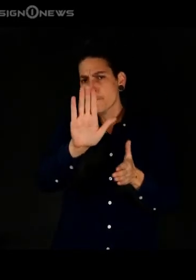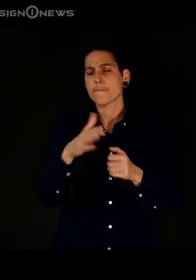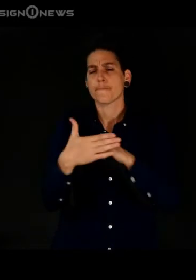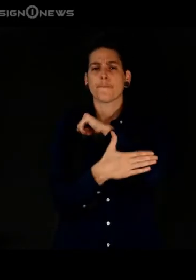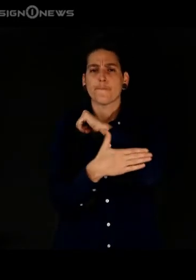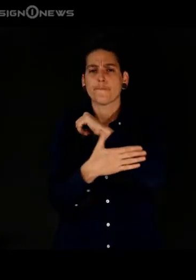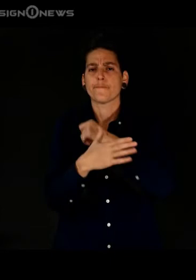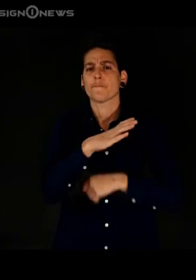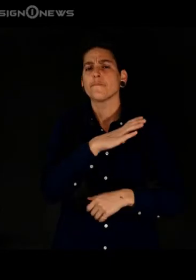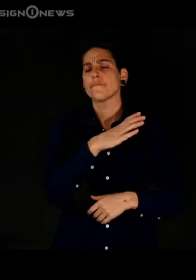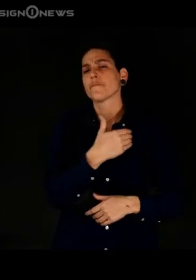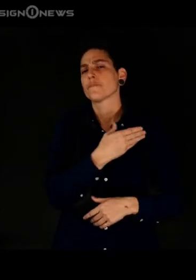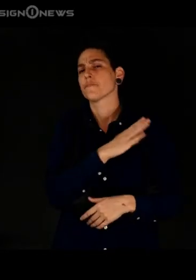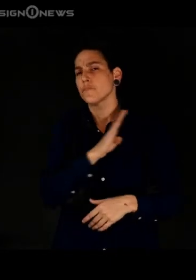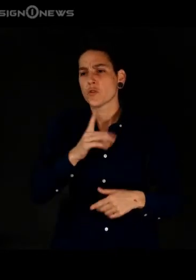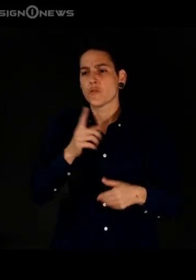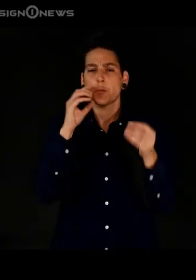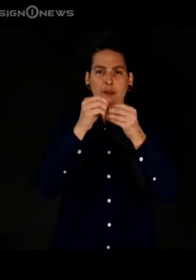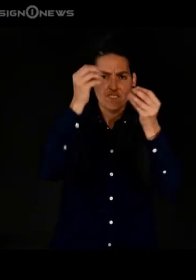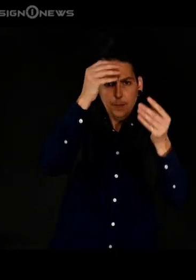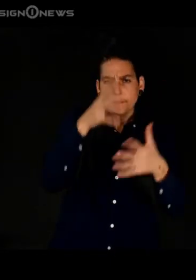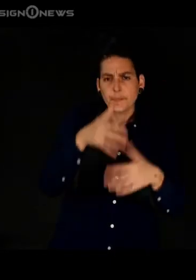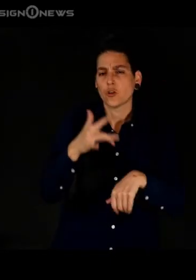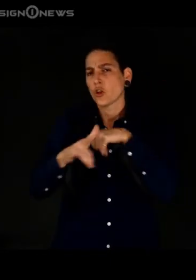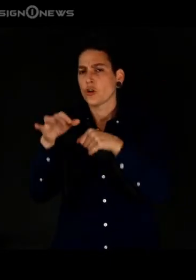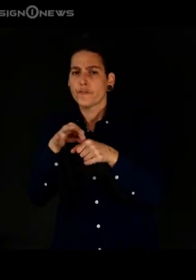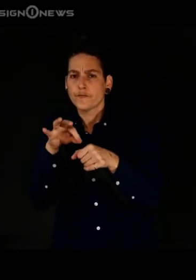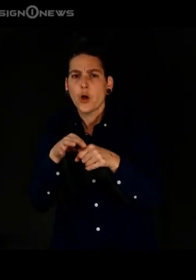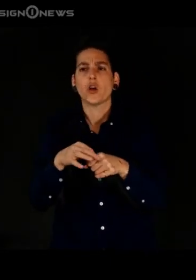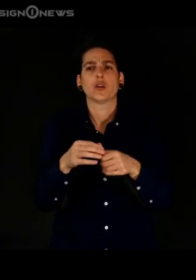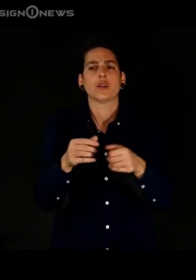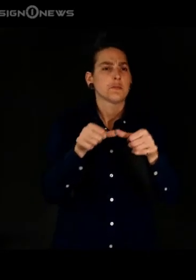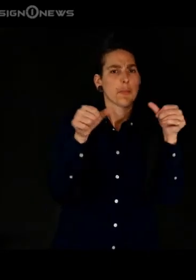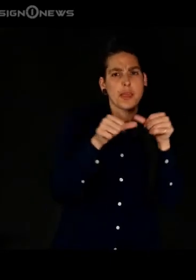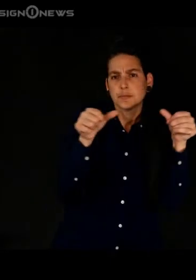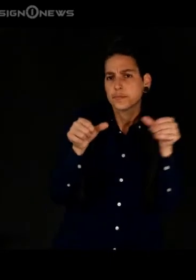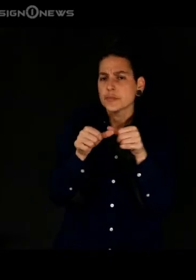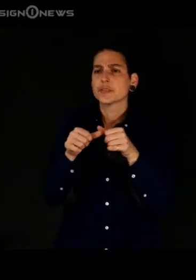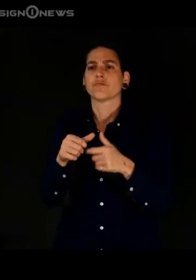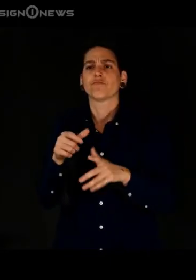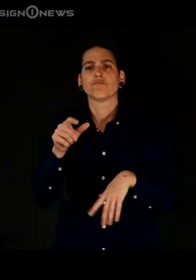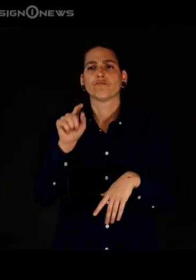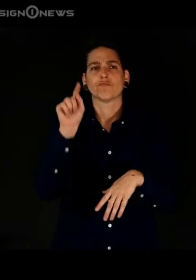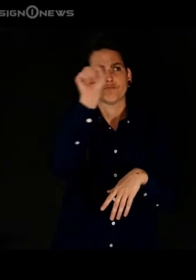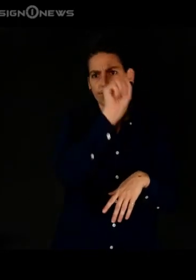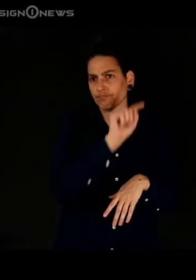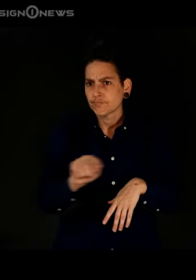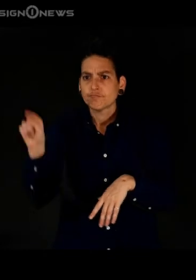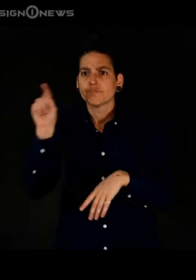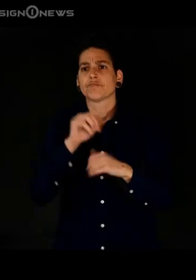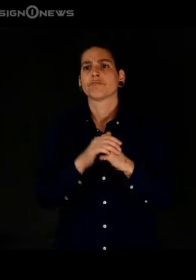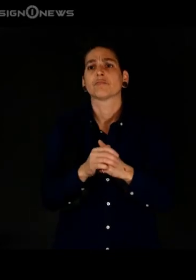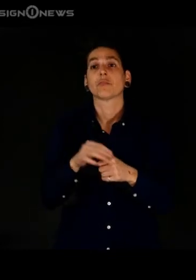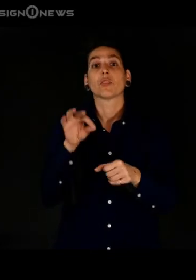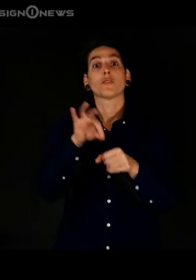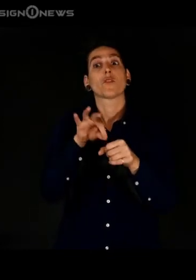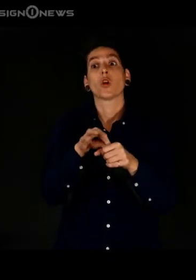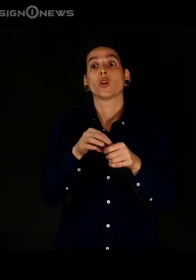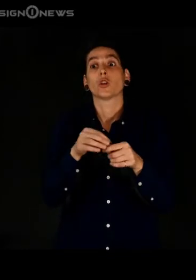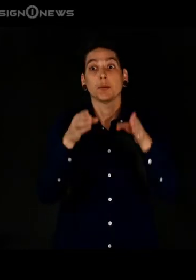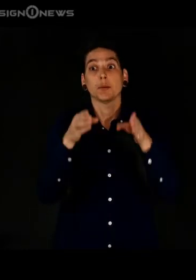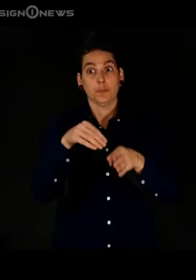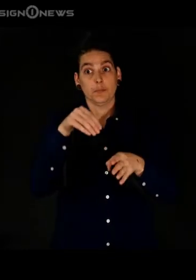for information on early voting locations. You can also vote in person on election day,